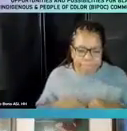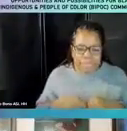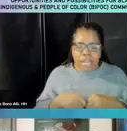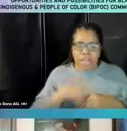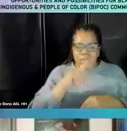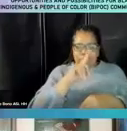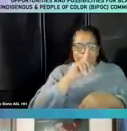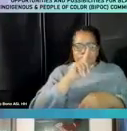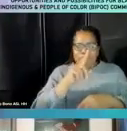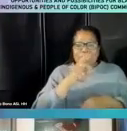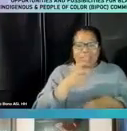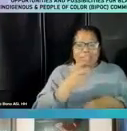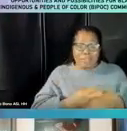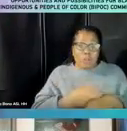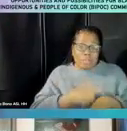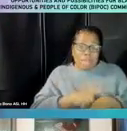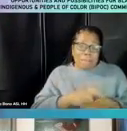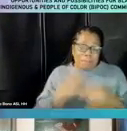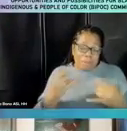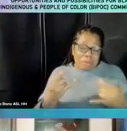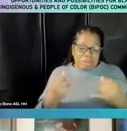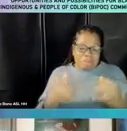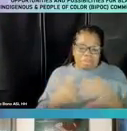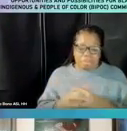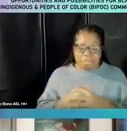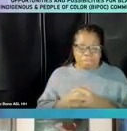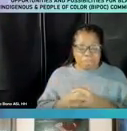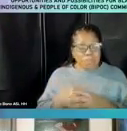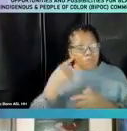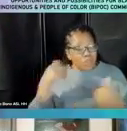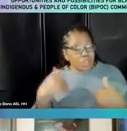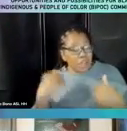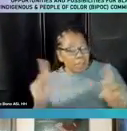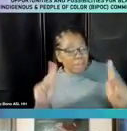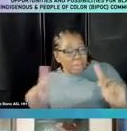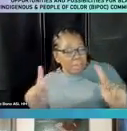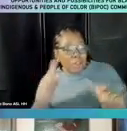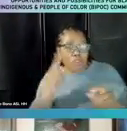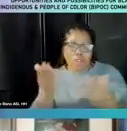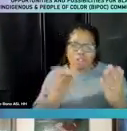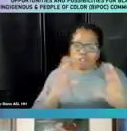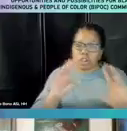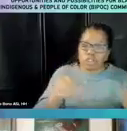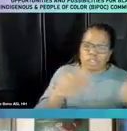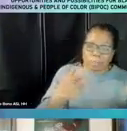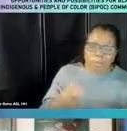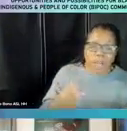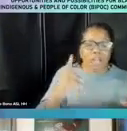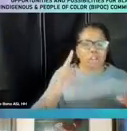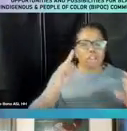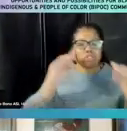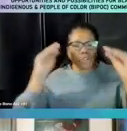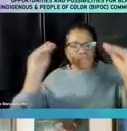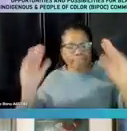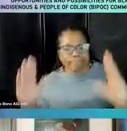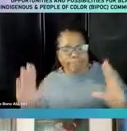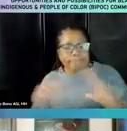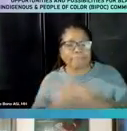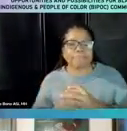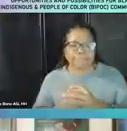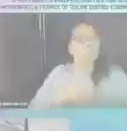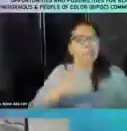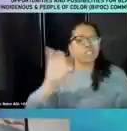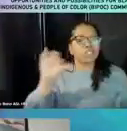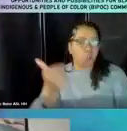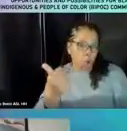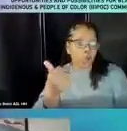really a difficult time right now for youth, for service providers, for educators. Tonight's public discussion featured real